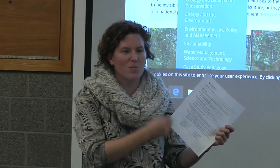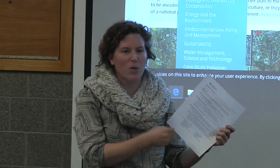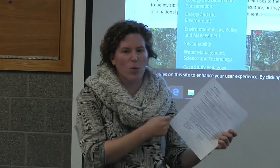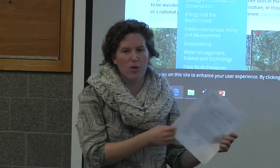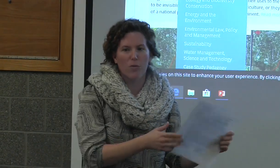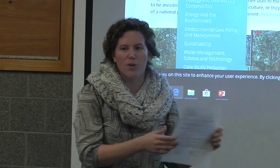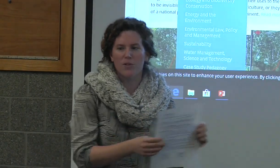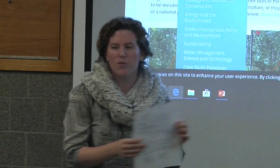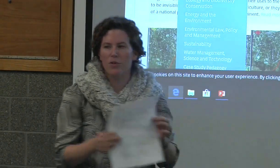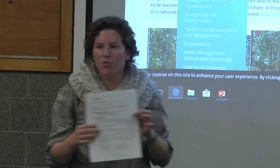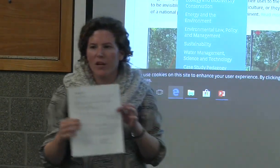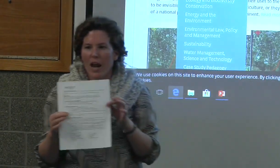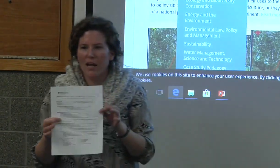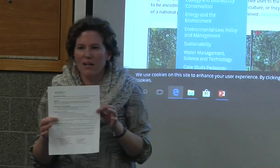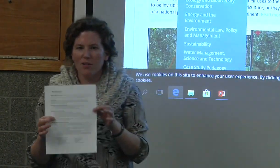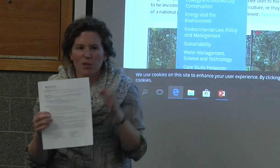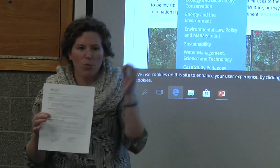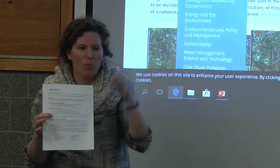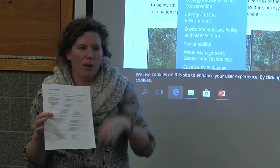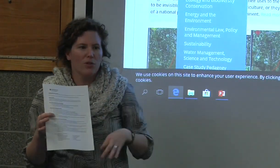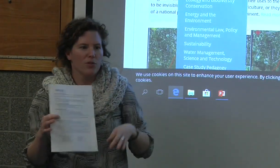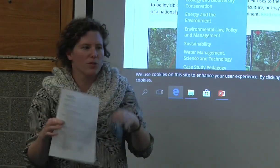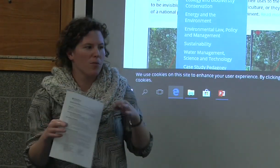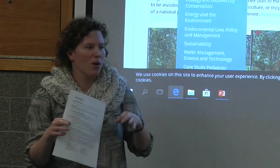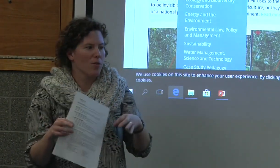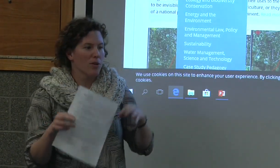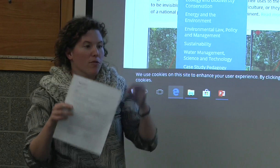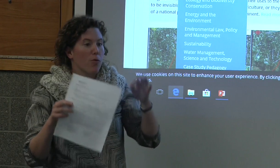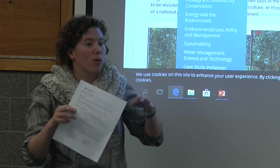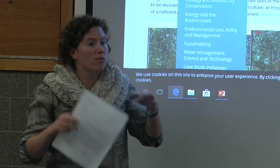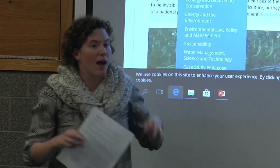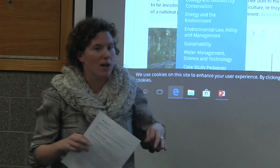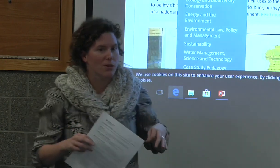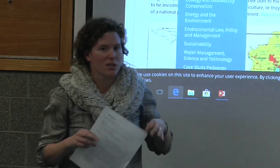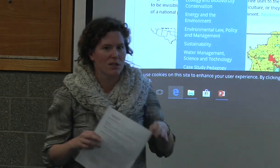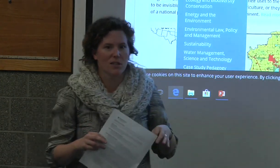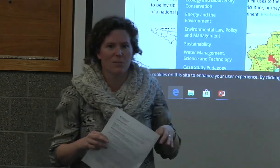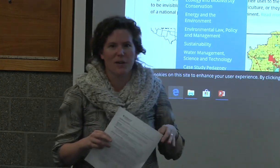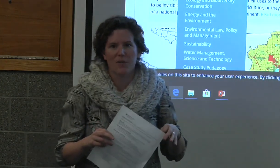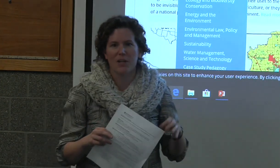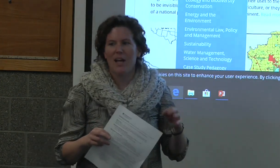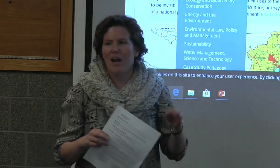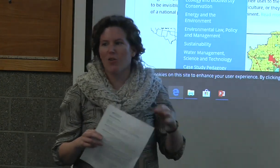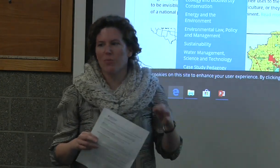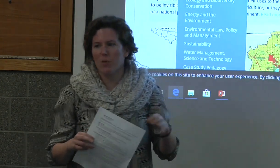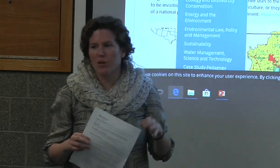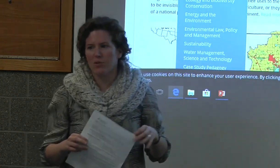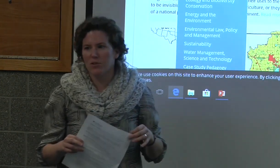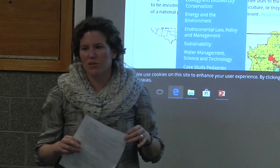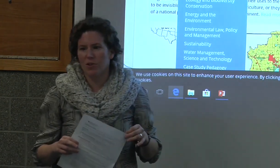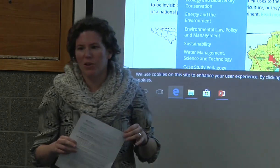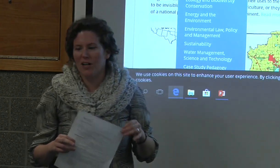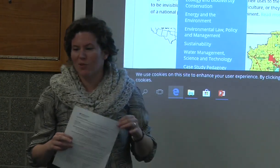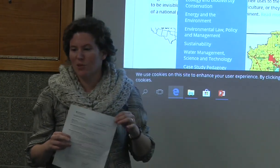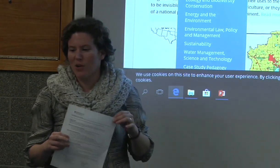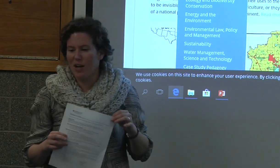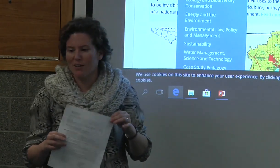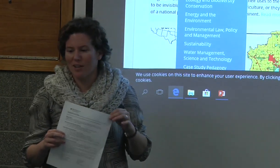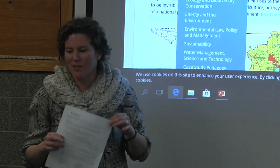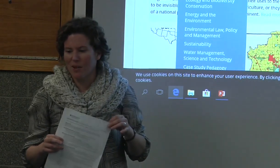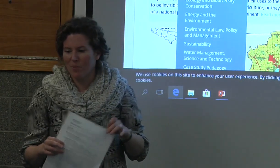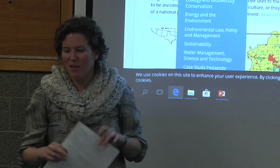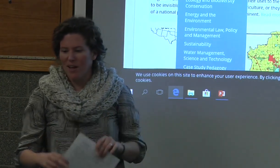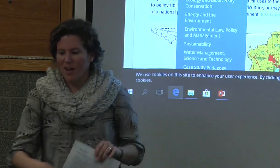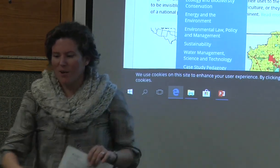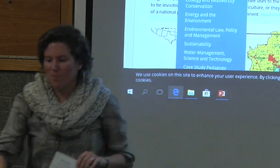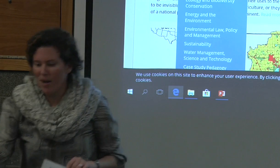is it that this might work for? So the 3 handouts that are 1-pagers from Harvard that are for faculty to think about how you might want to do this in your class. So that's